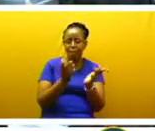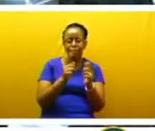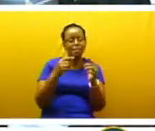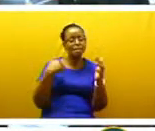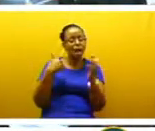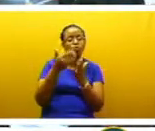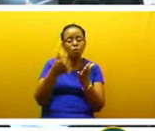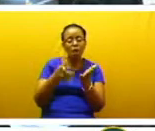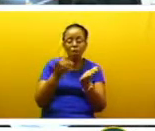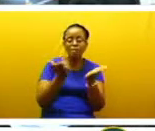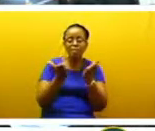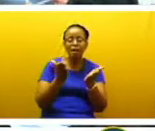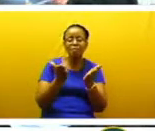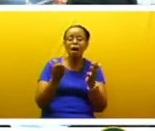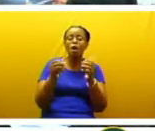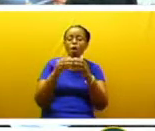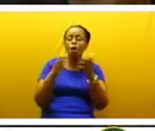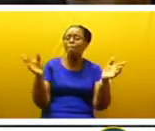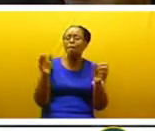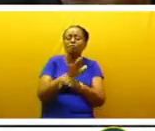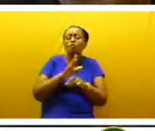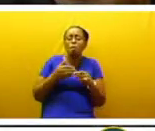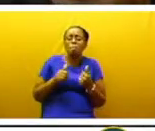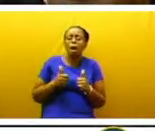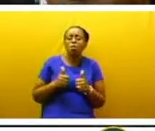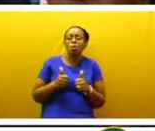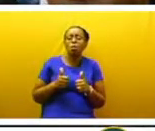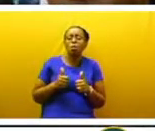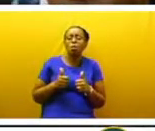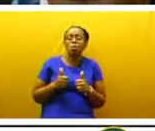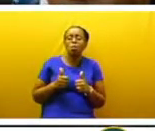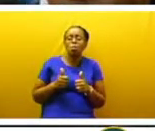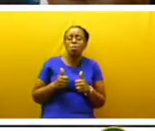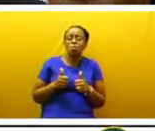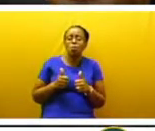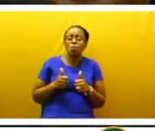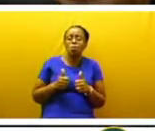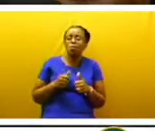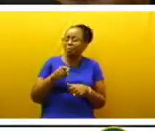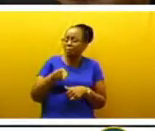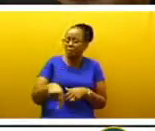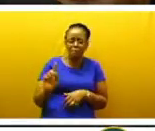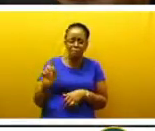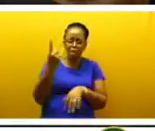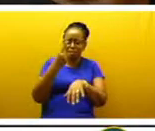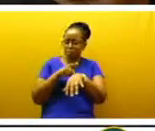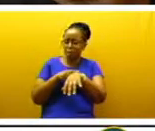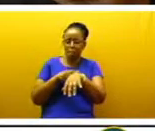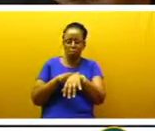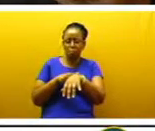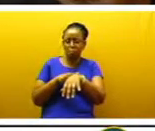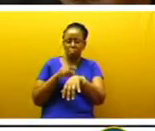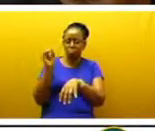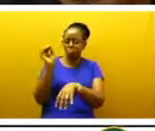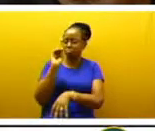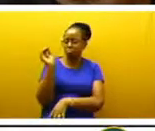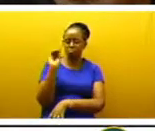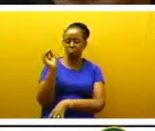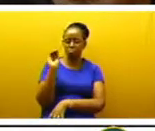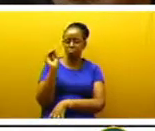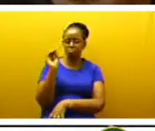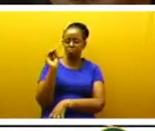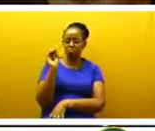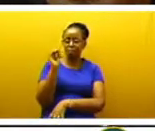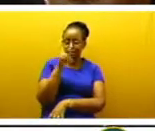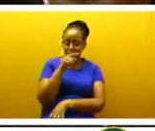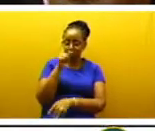What is the substantive truth behind the fact that this is not the first time this